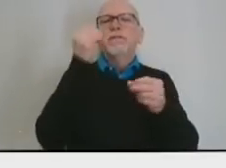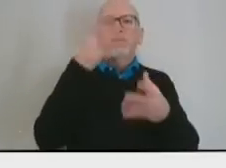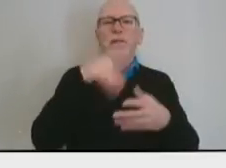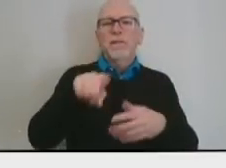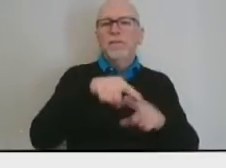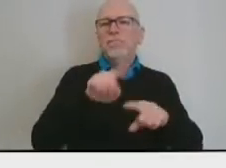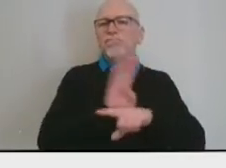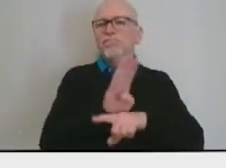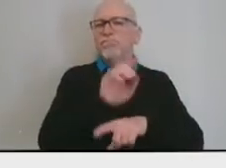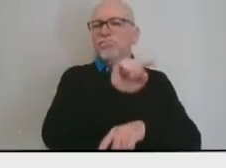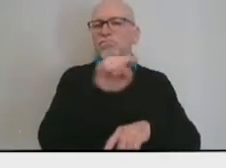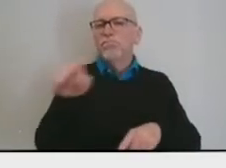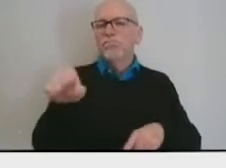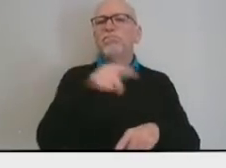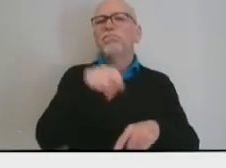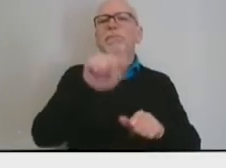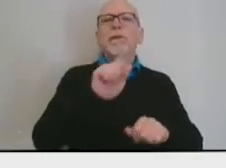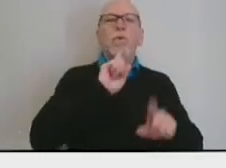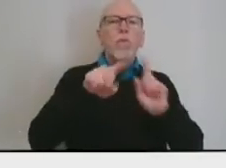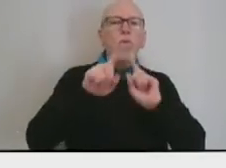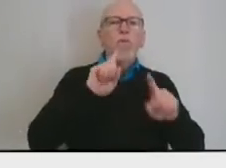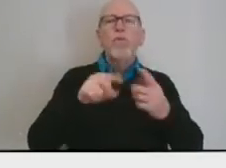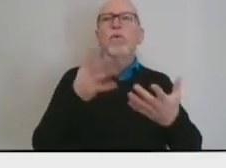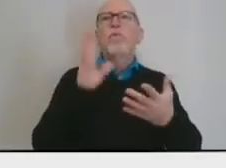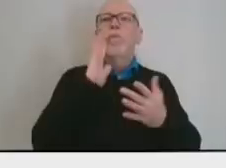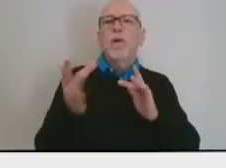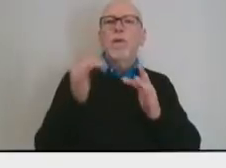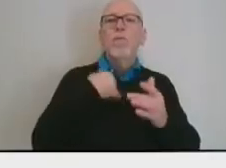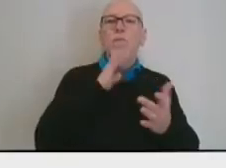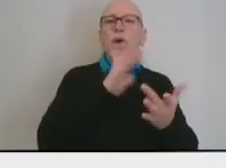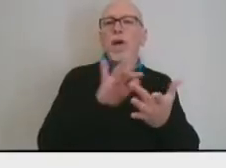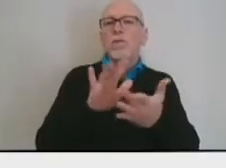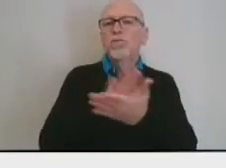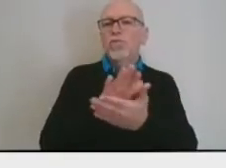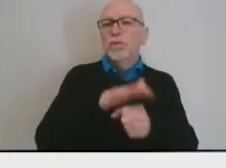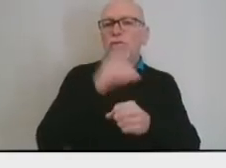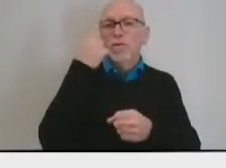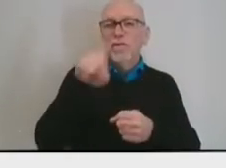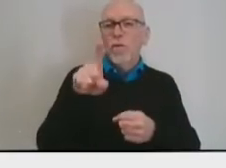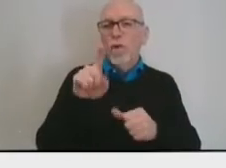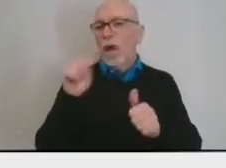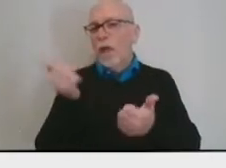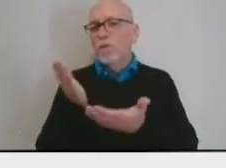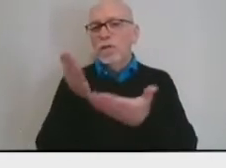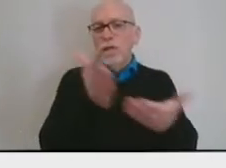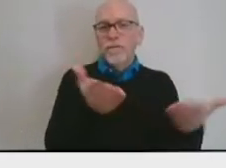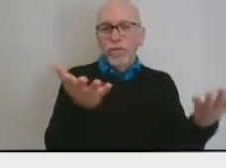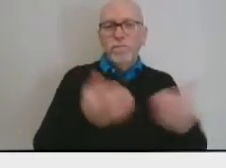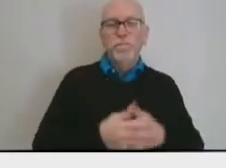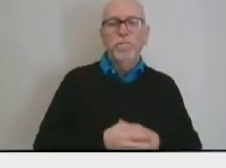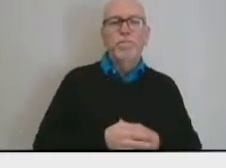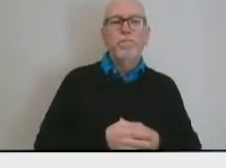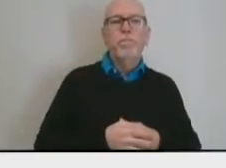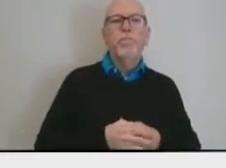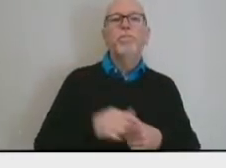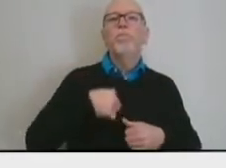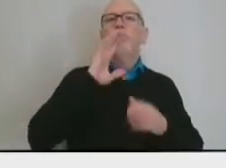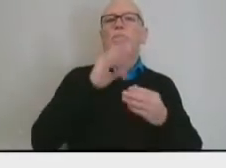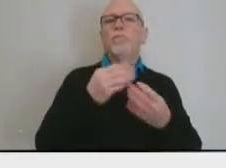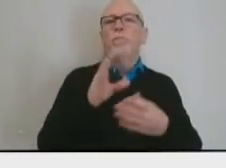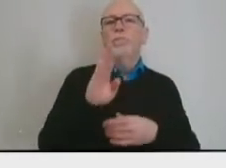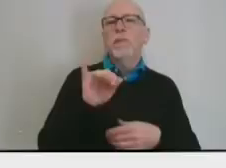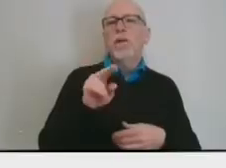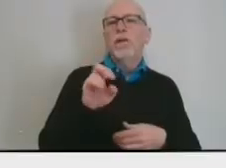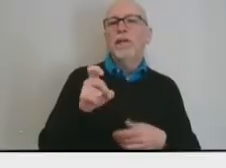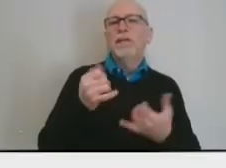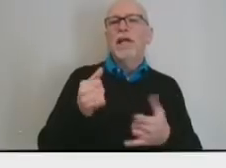so that they can place orders, and will be contacting school districts about delivery options. We also will be providing Buy an X Now antigen